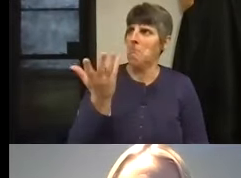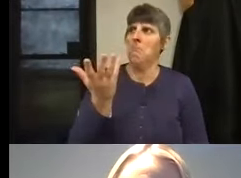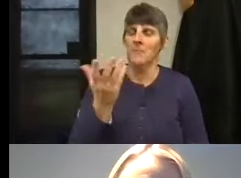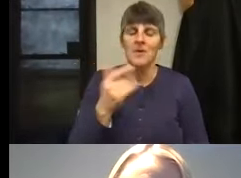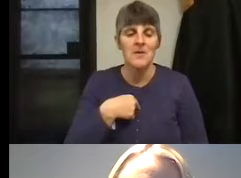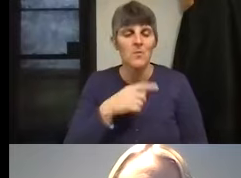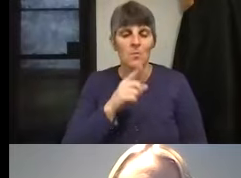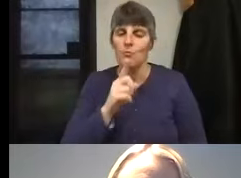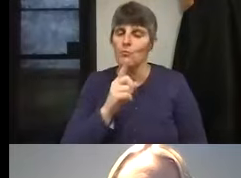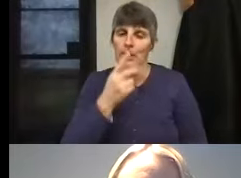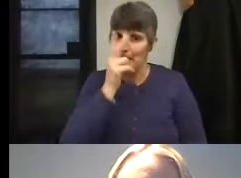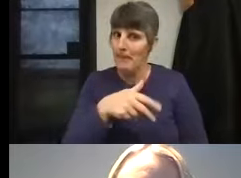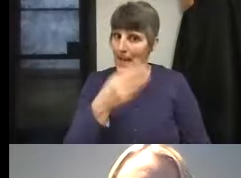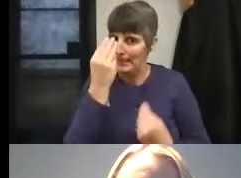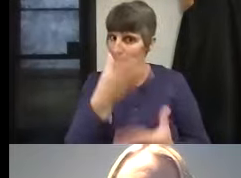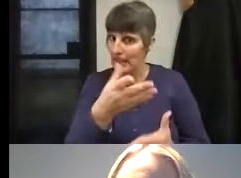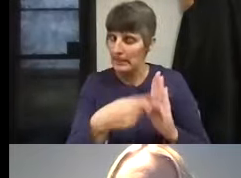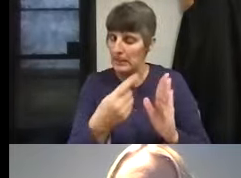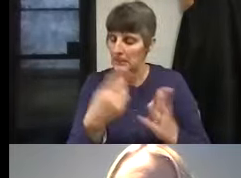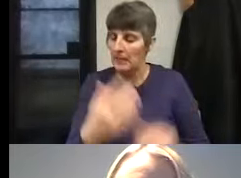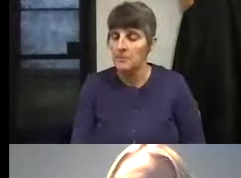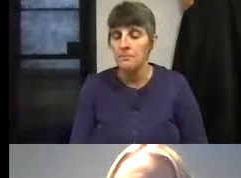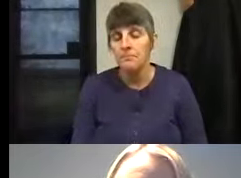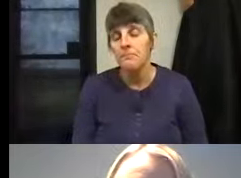really bad at telling sometimes.